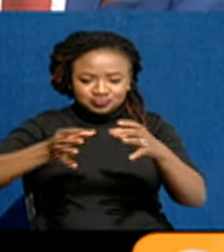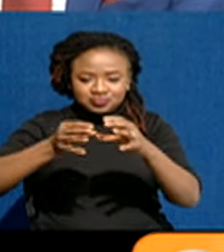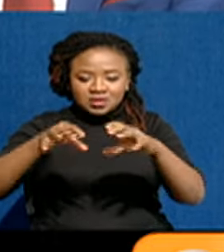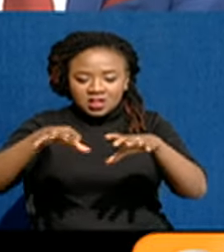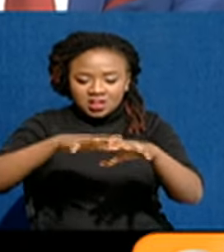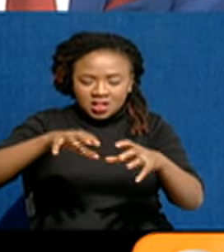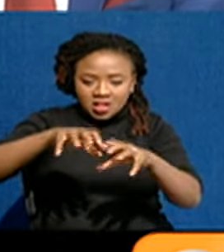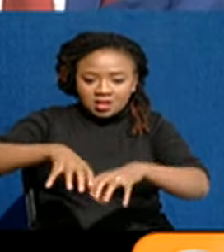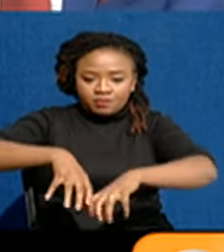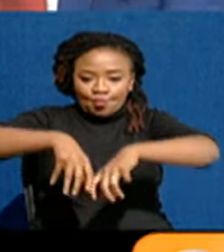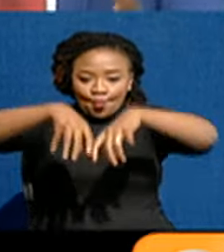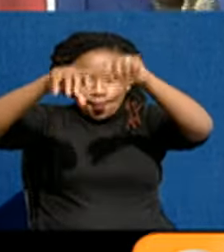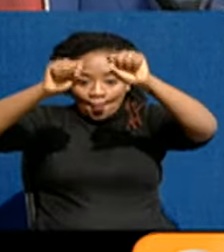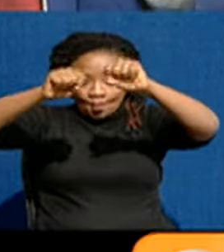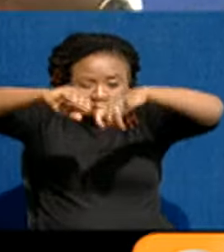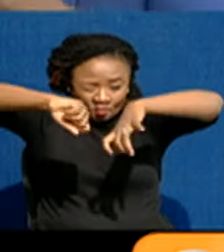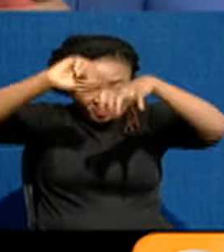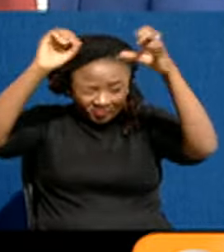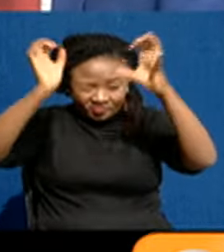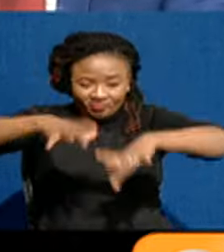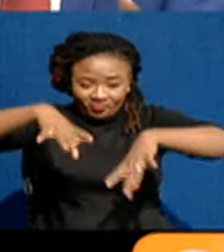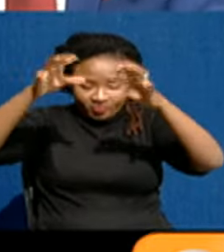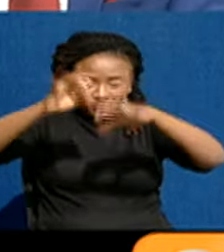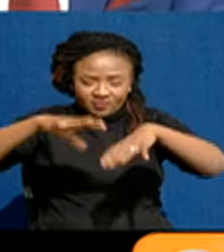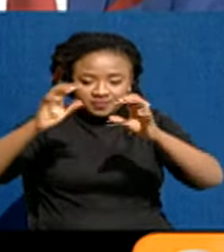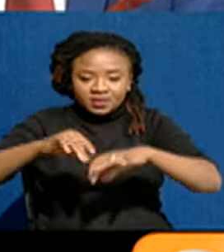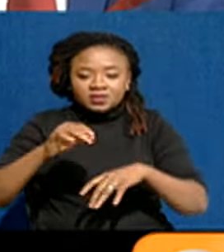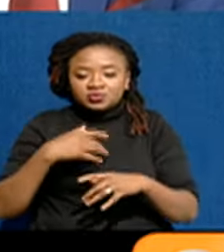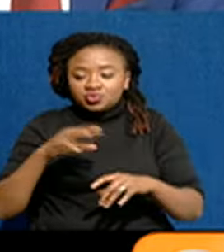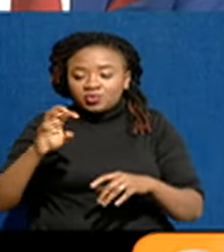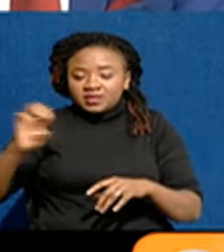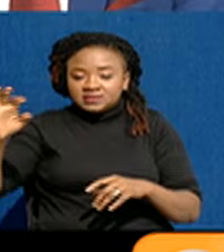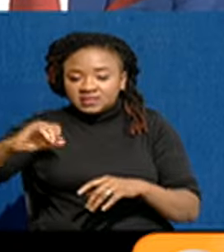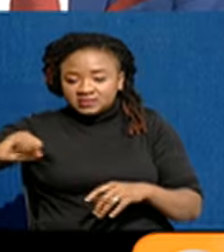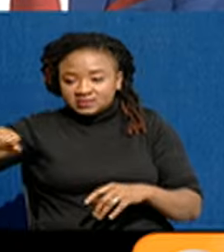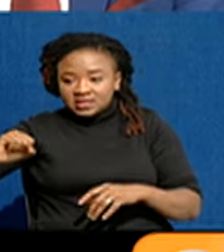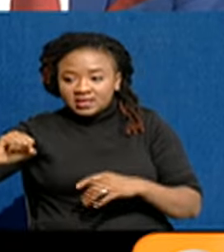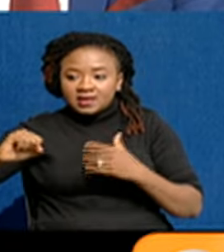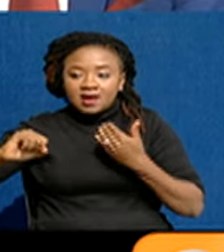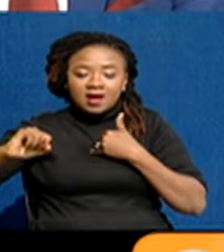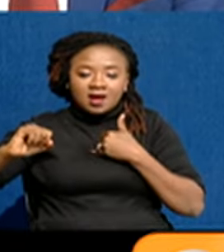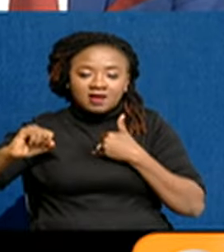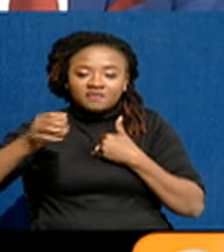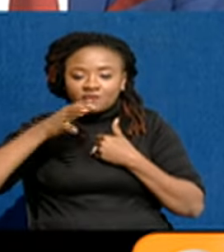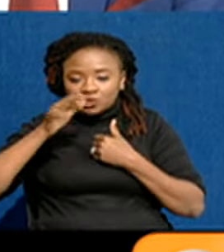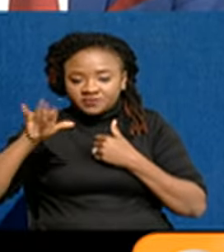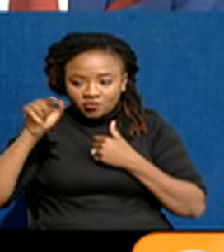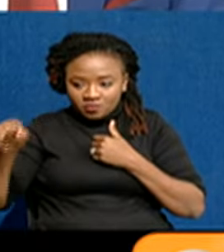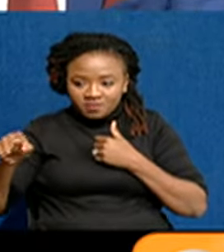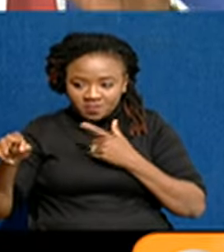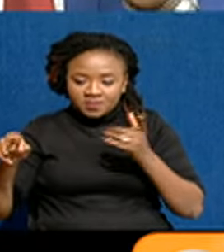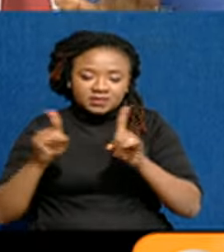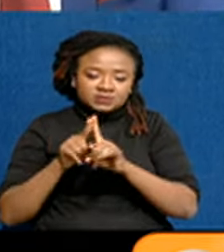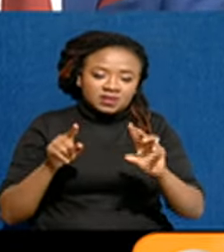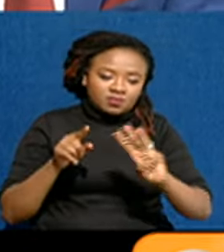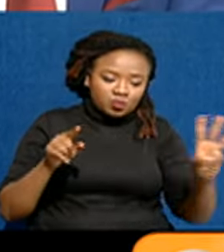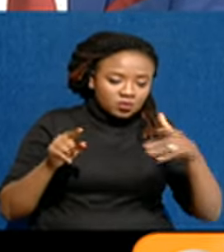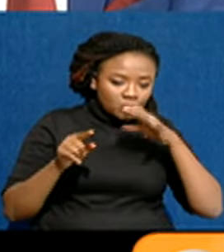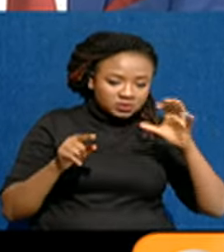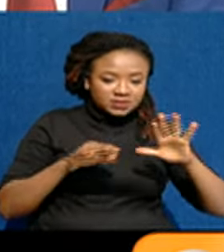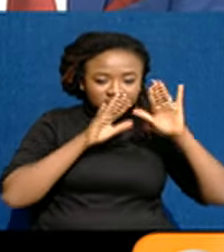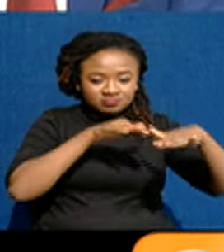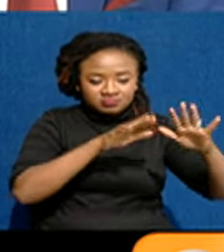lot of moisture coming from western, eastern side, because we have also what we call Indian Ocean dipole. This is a phenomenon in